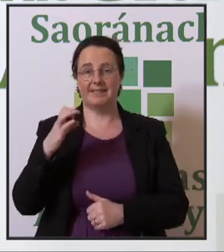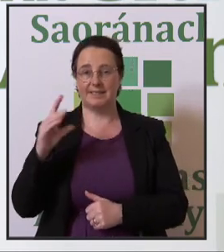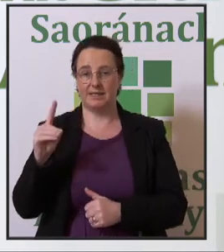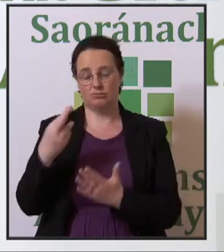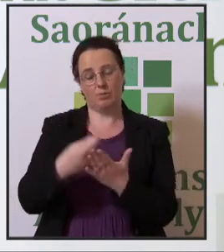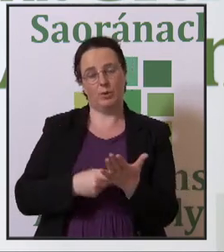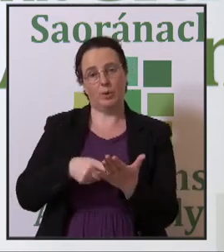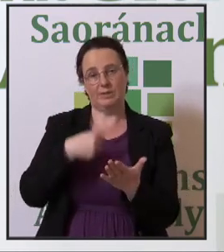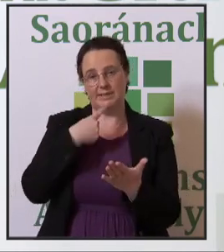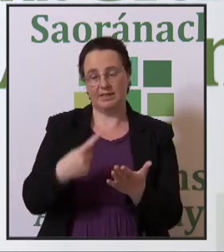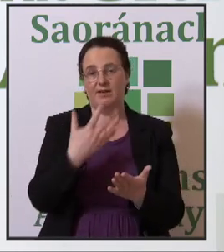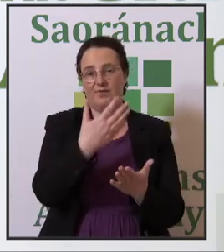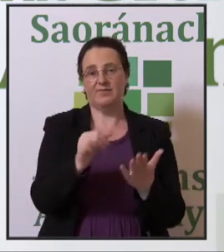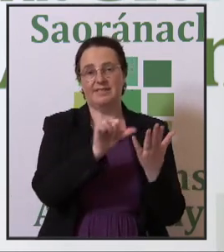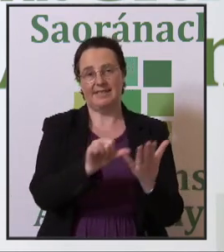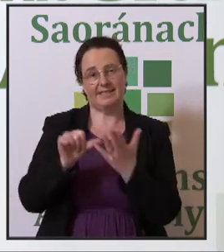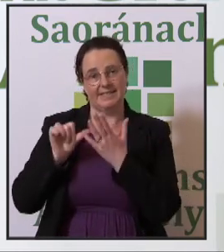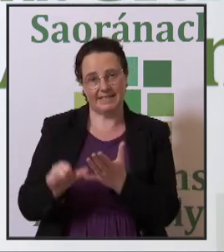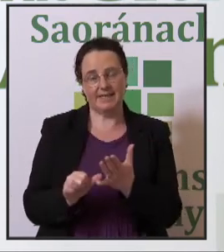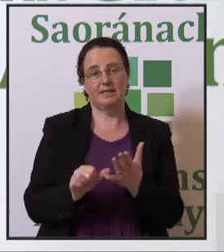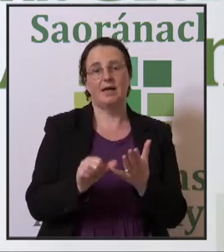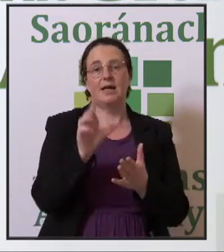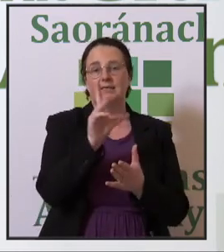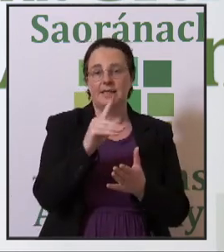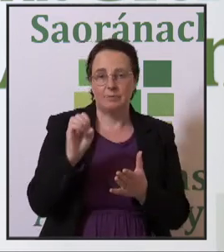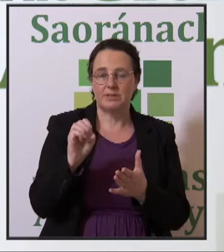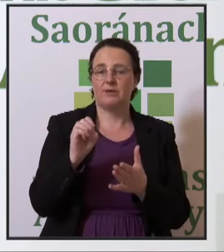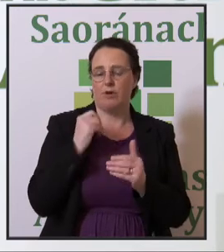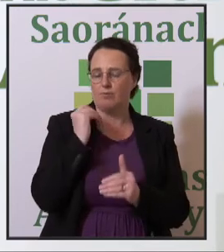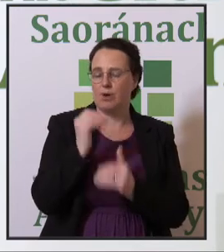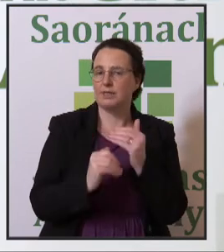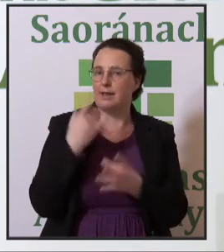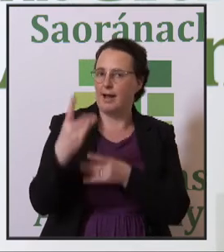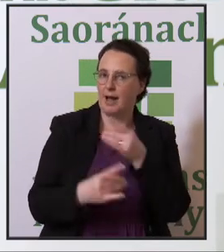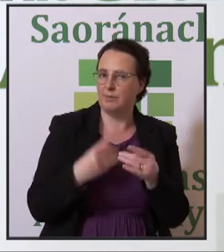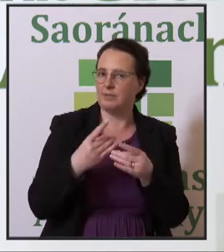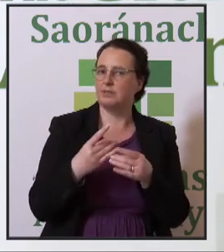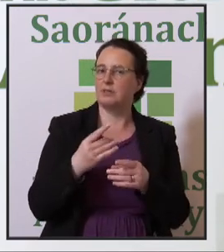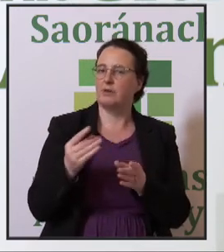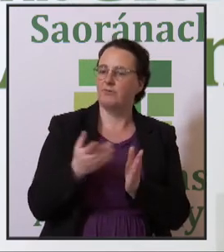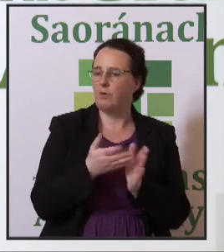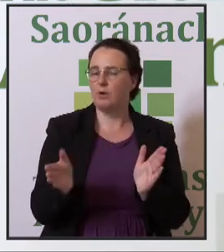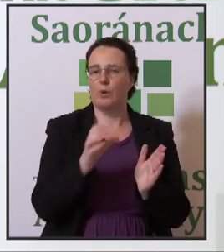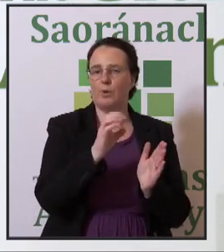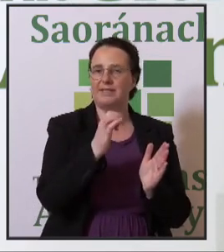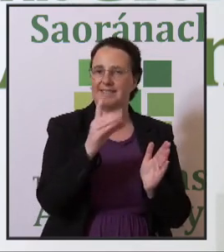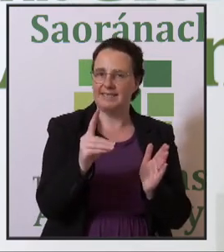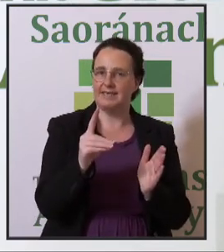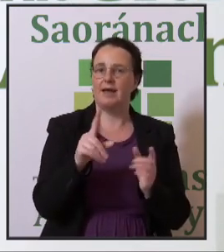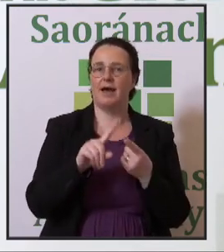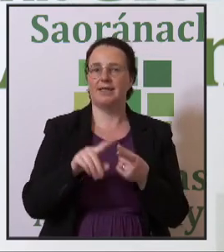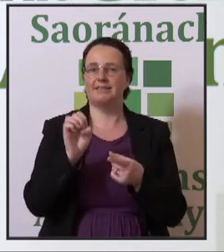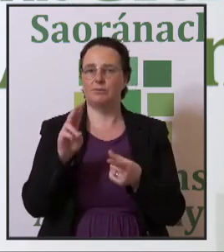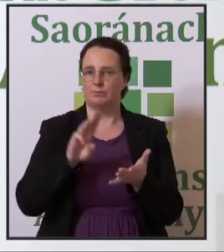that 566 deliberative processes had taken place across OECD countries and EU member